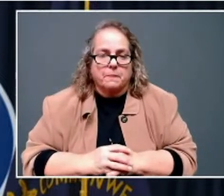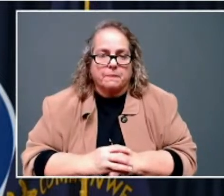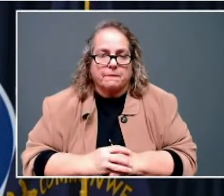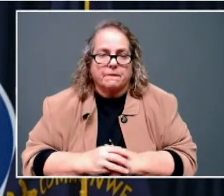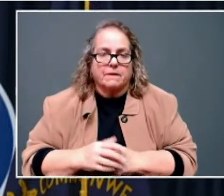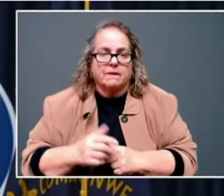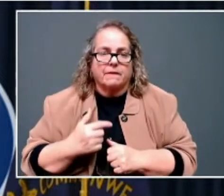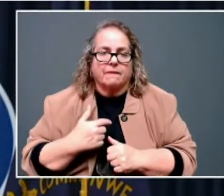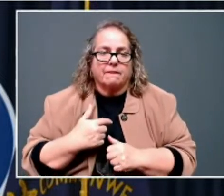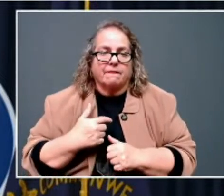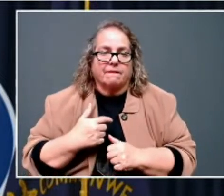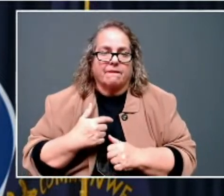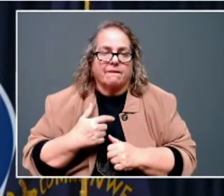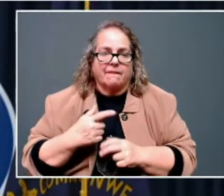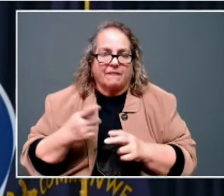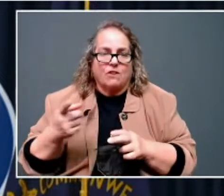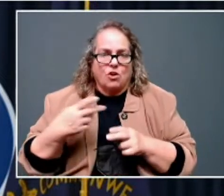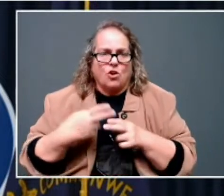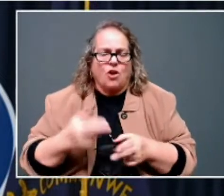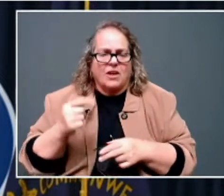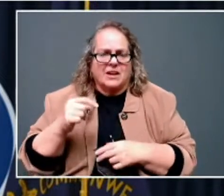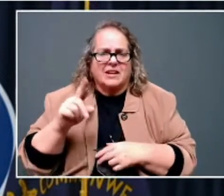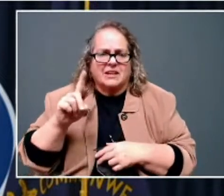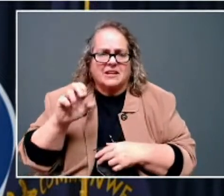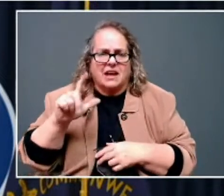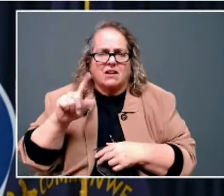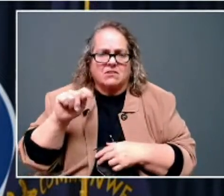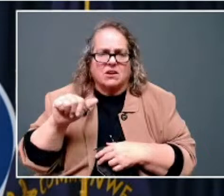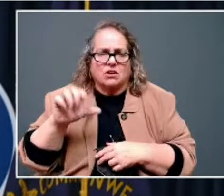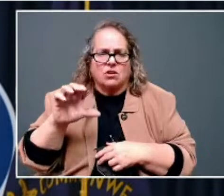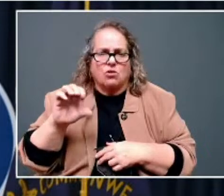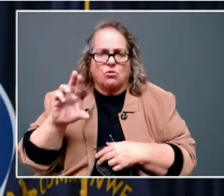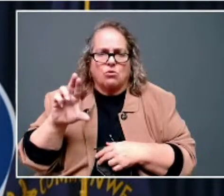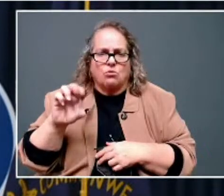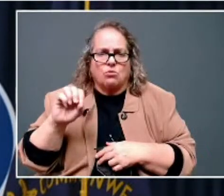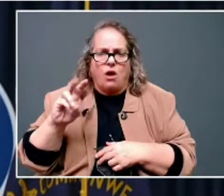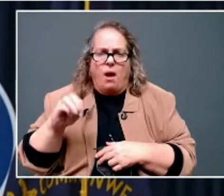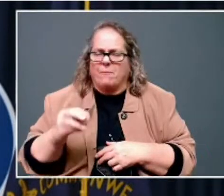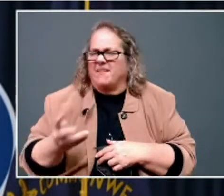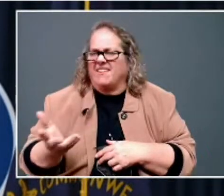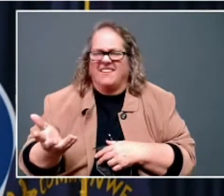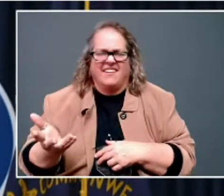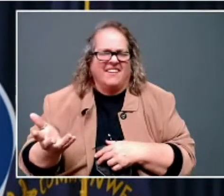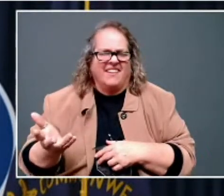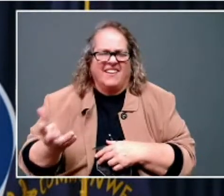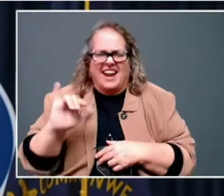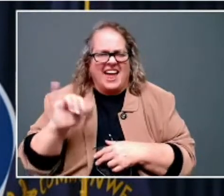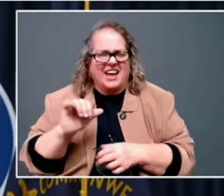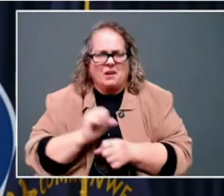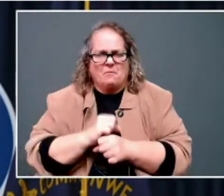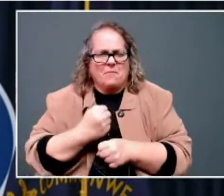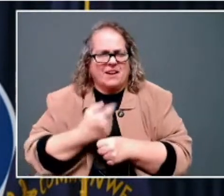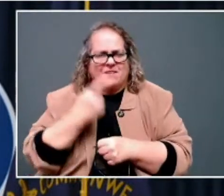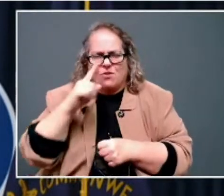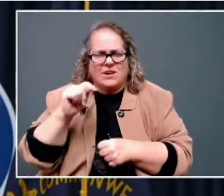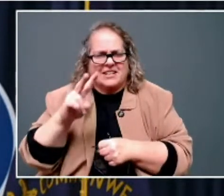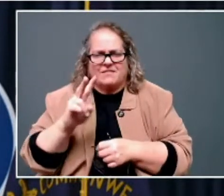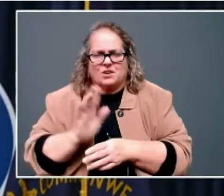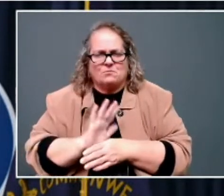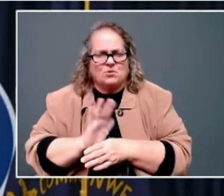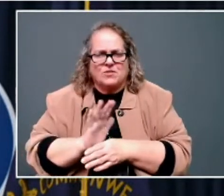it Deltacron. Yeah, that's like the name of a made-for-TV movie that's Sharknado